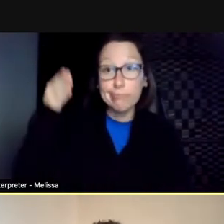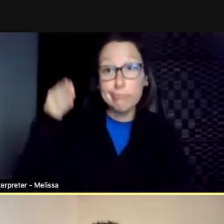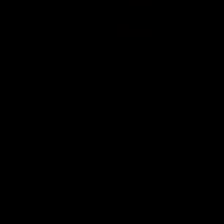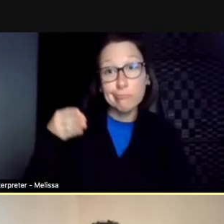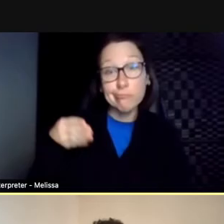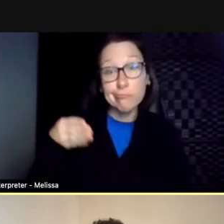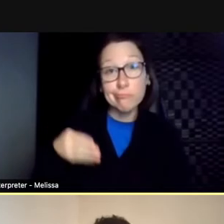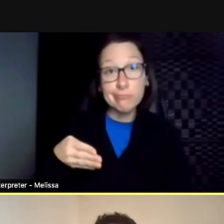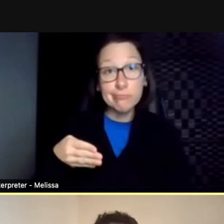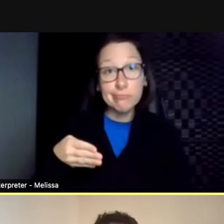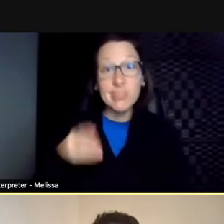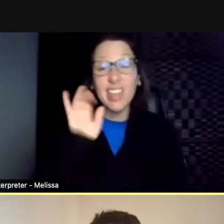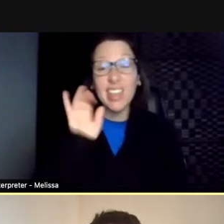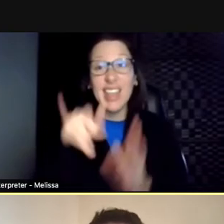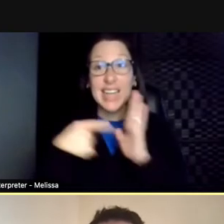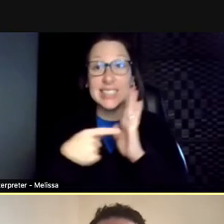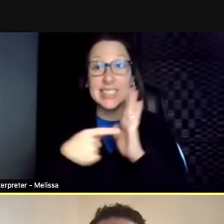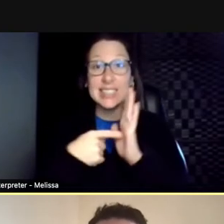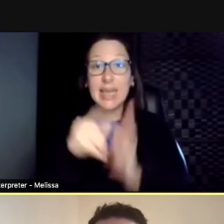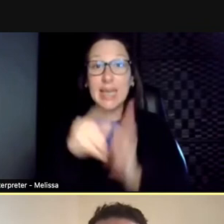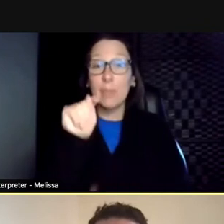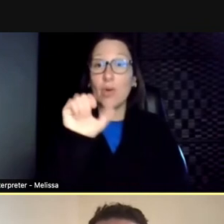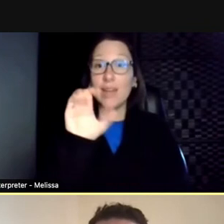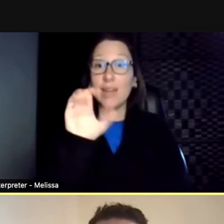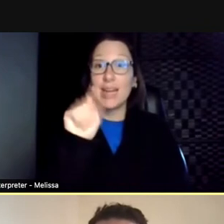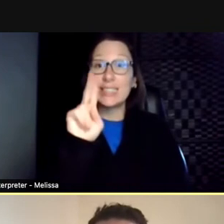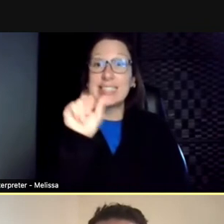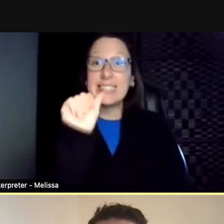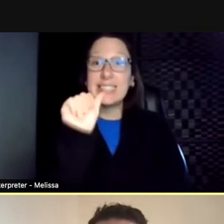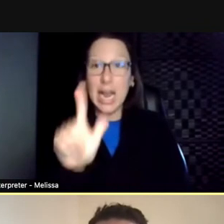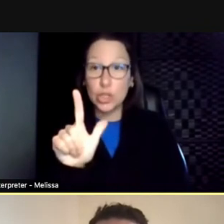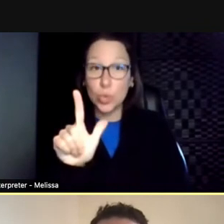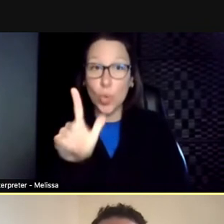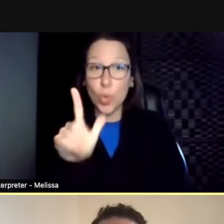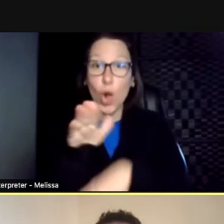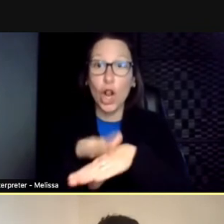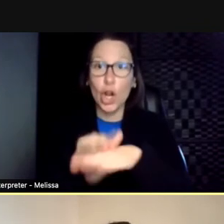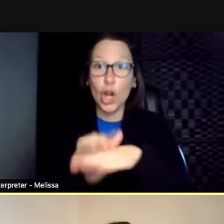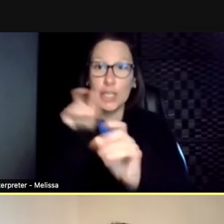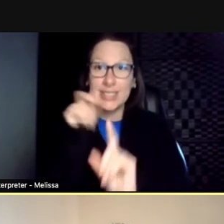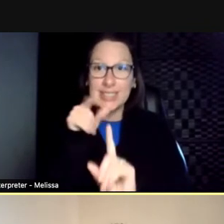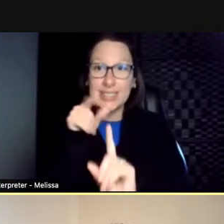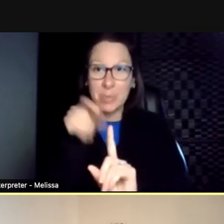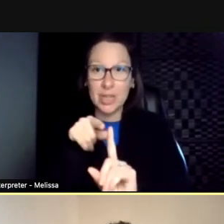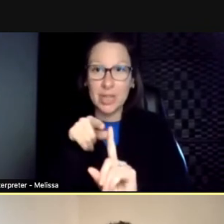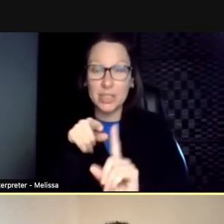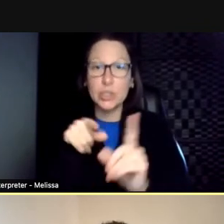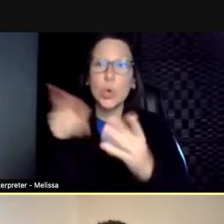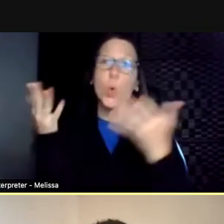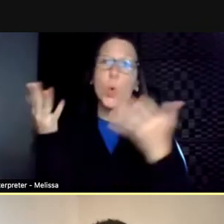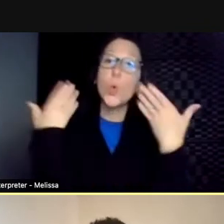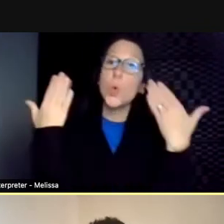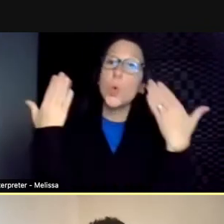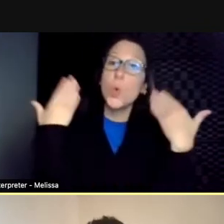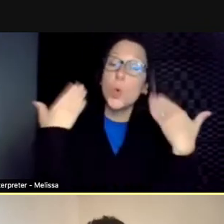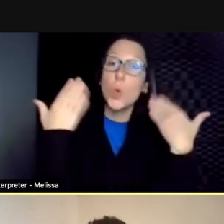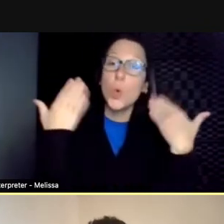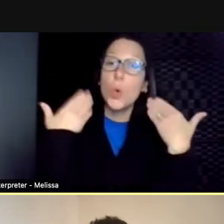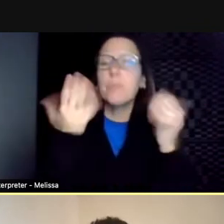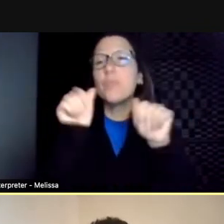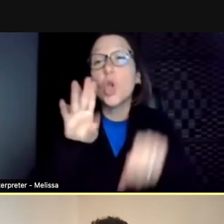an example of a tactual alerting stimulus. The cool air, and it could also be an